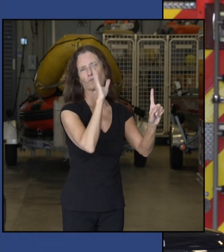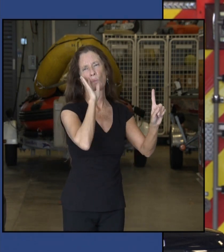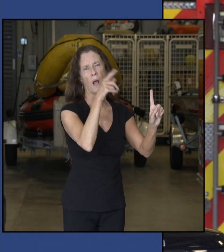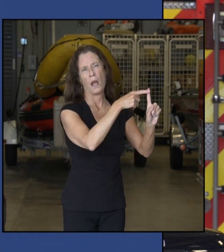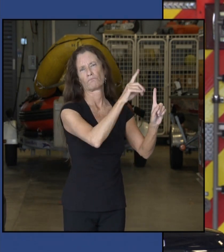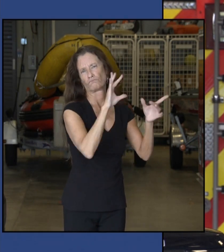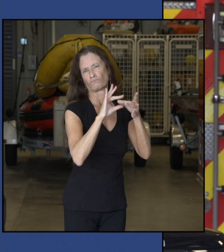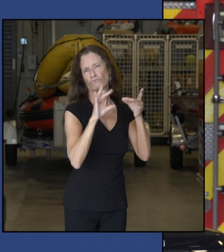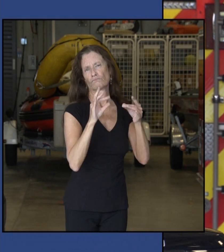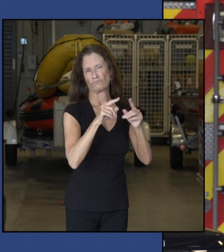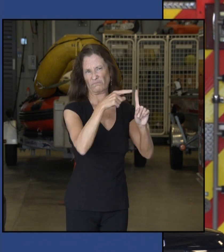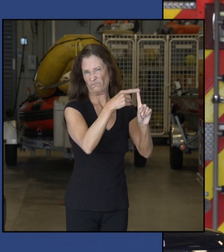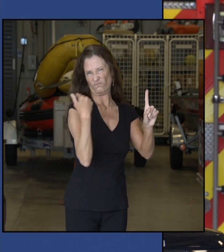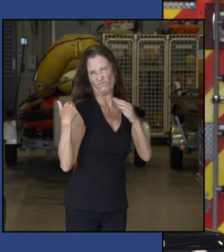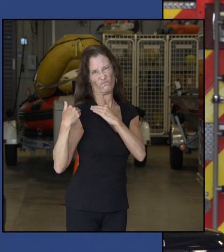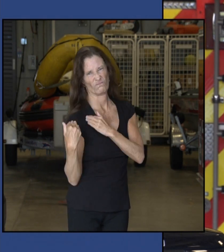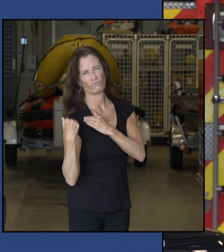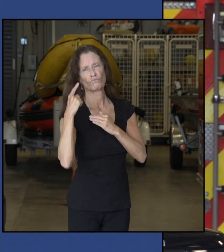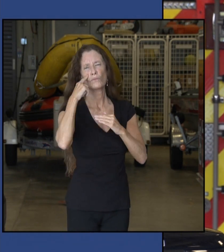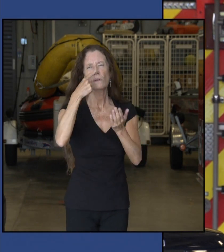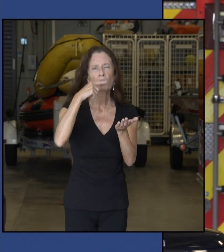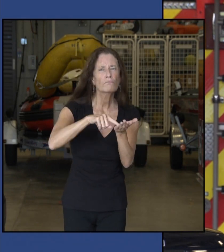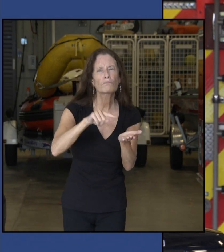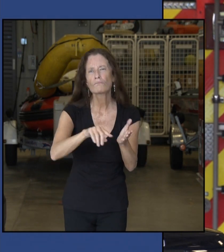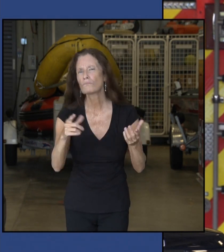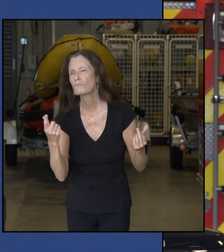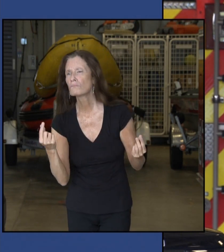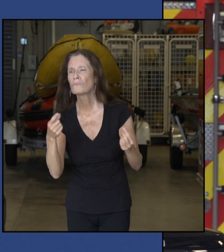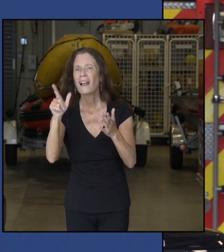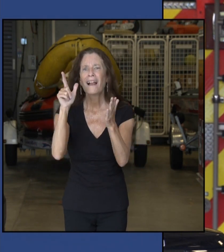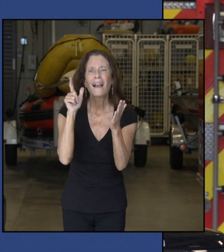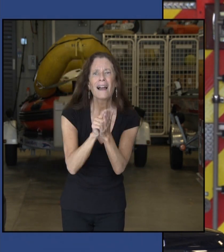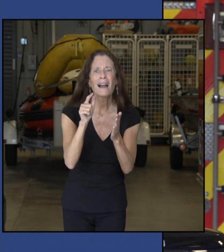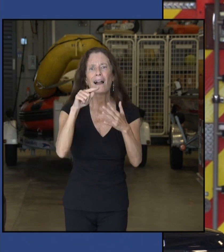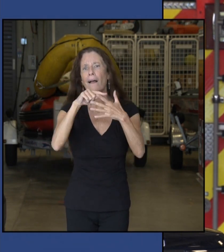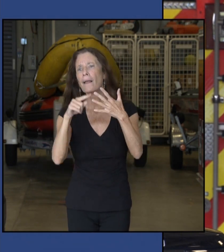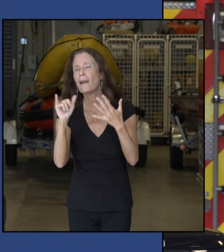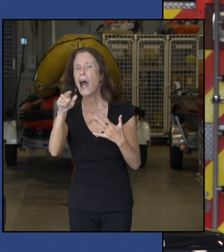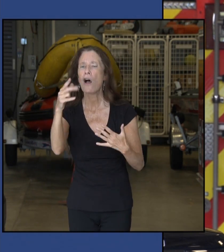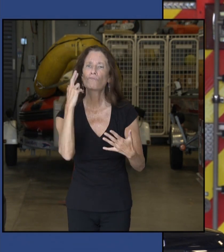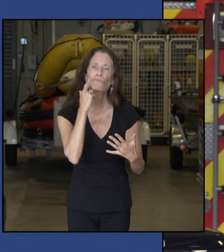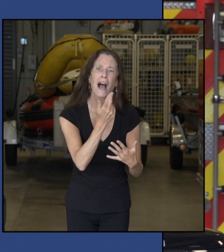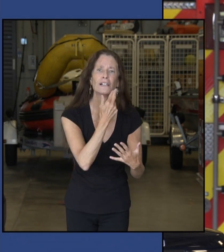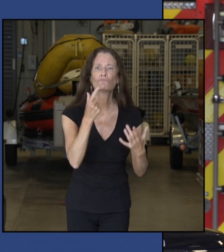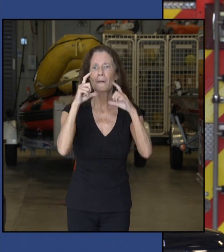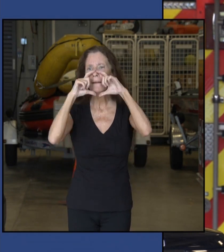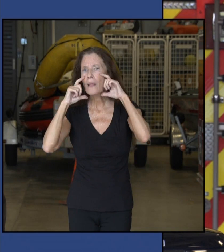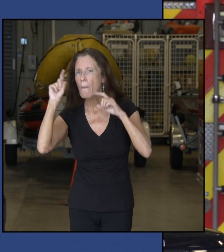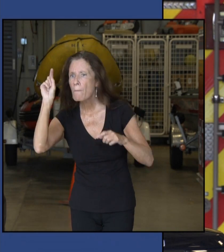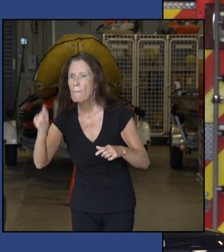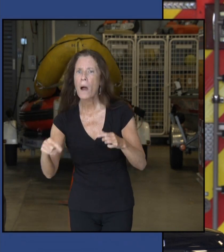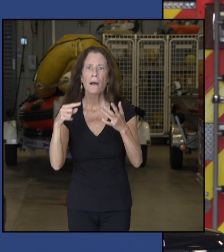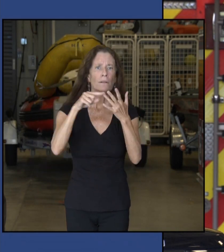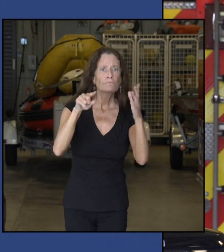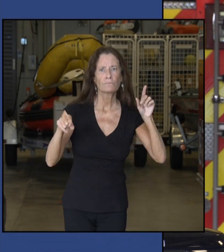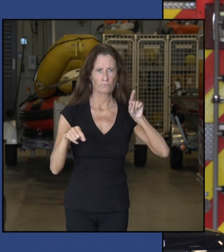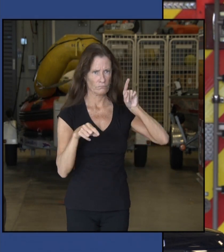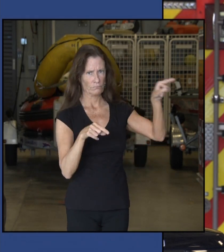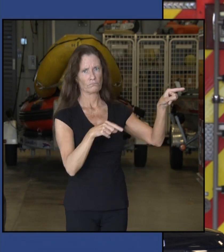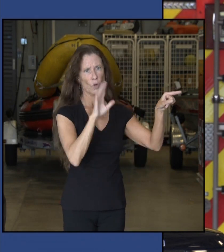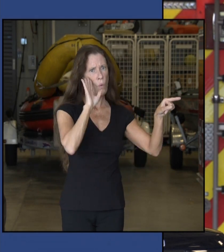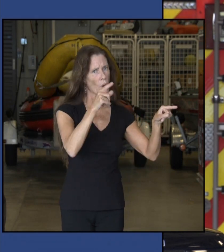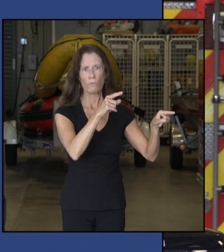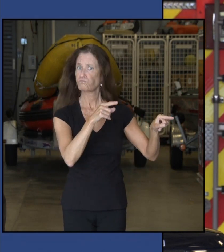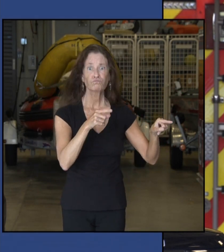orders. That includes prohibitions or limits on dine-in services and masking requirements. They're responding to the issuance